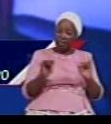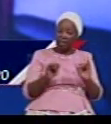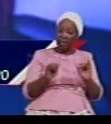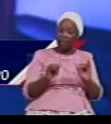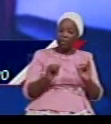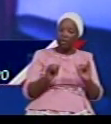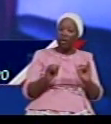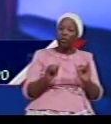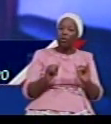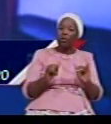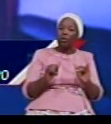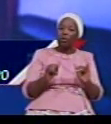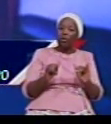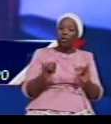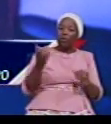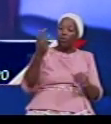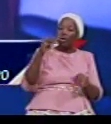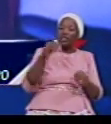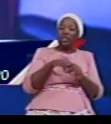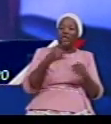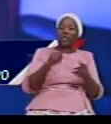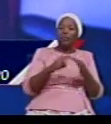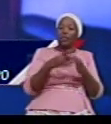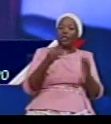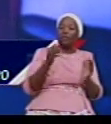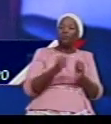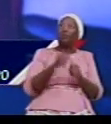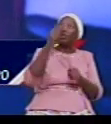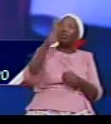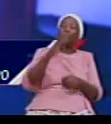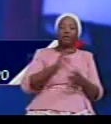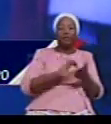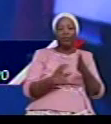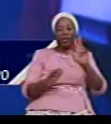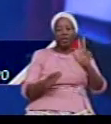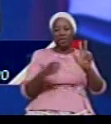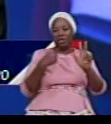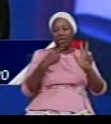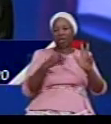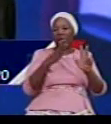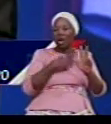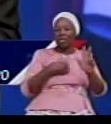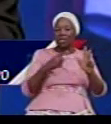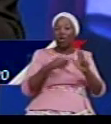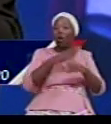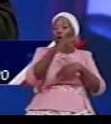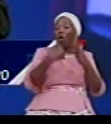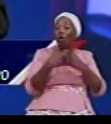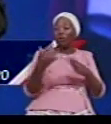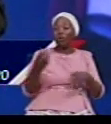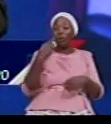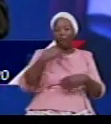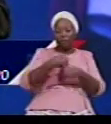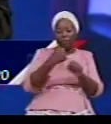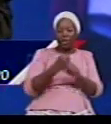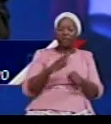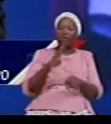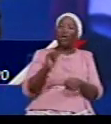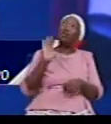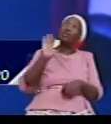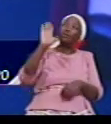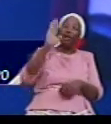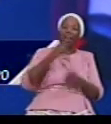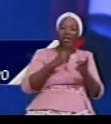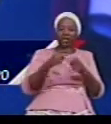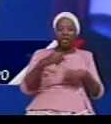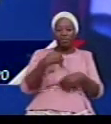in the beginning with God. Verse 3, and it says, all things were made by him. He calls him